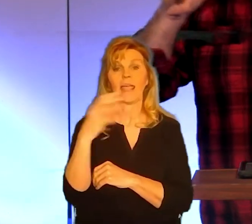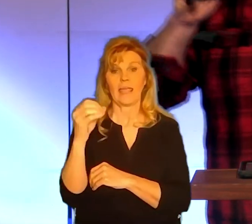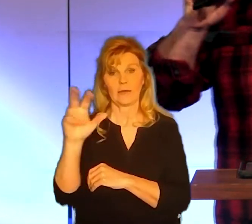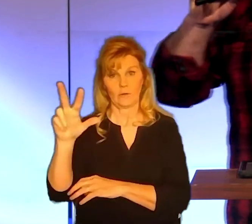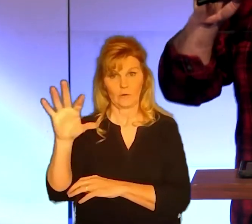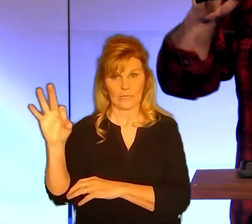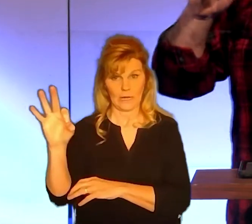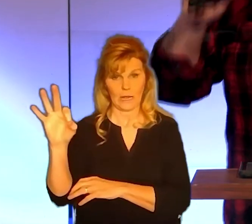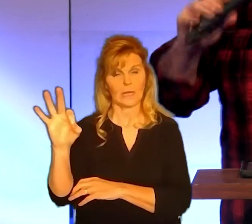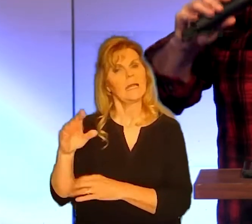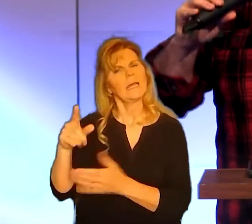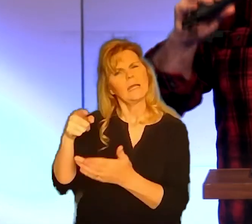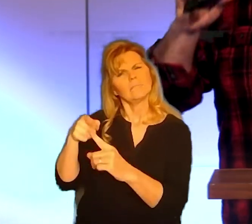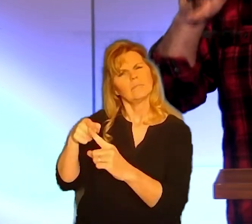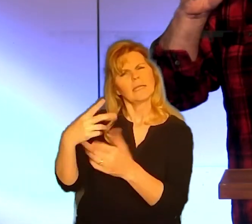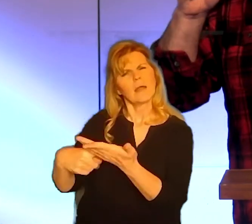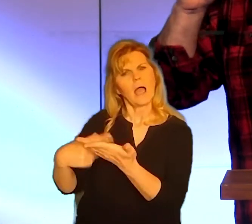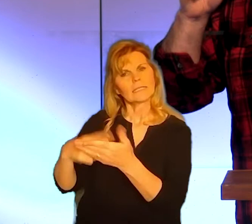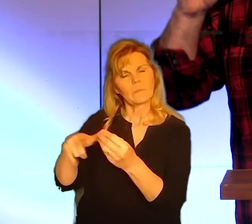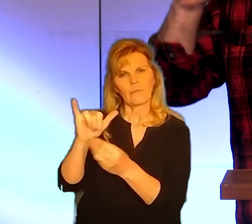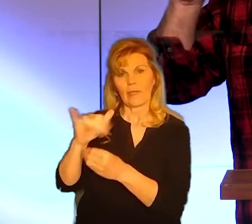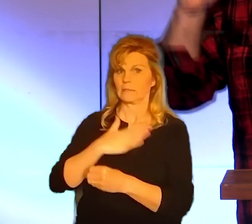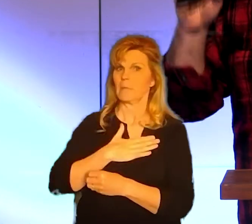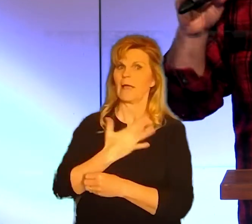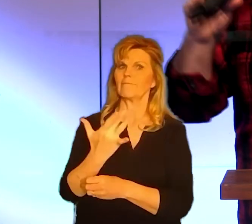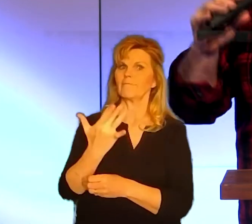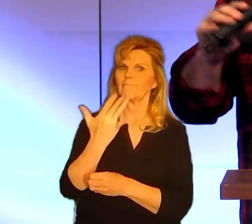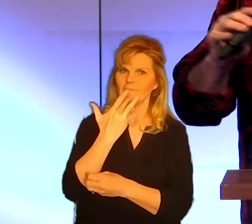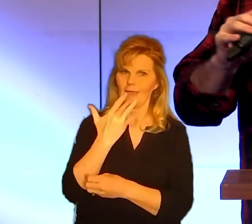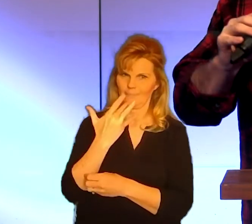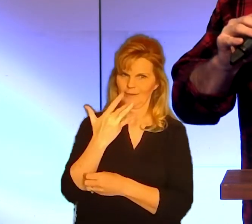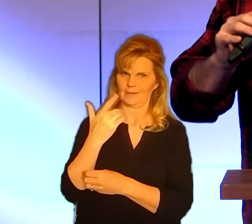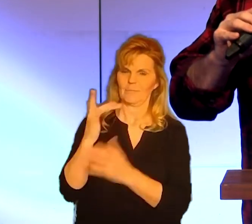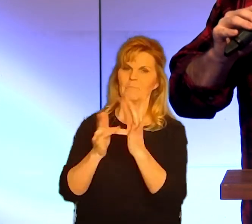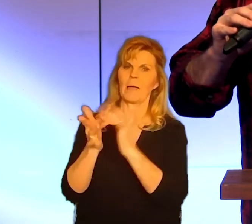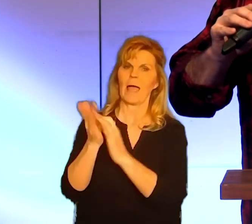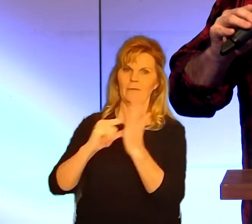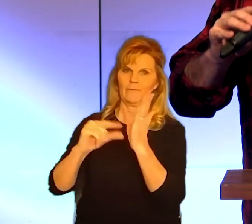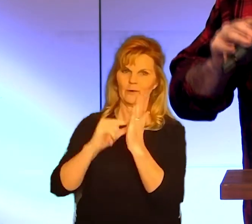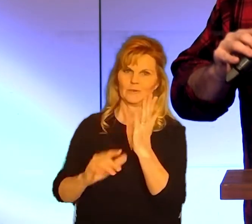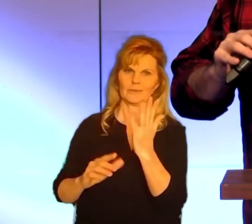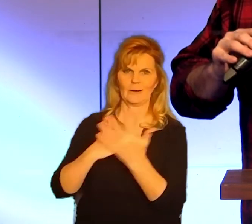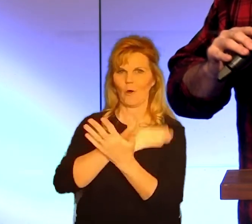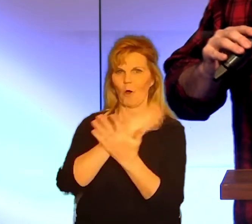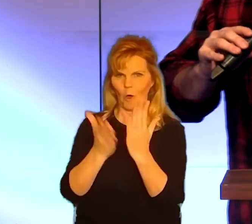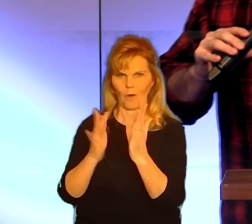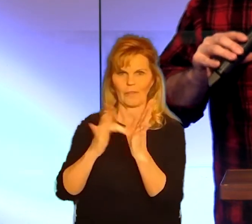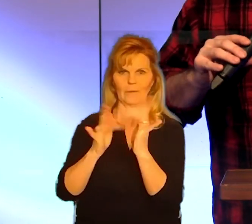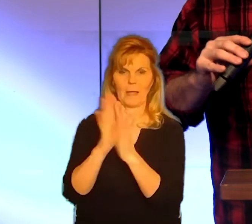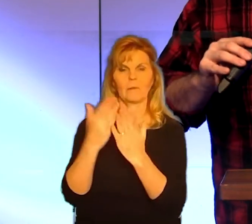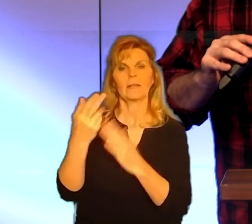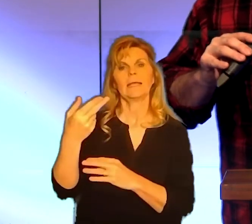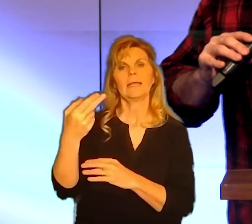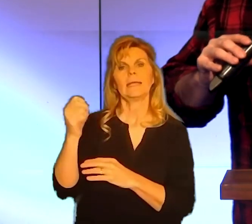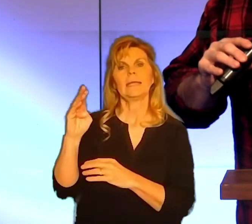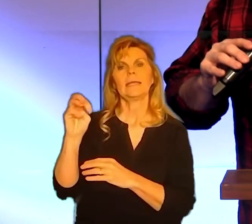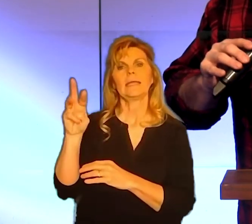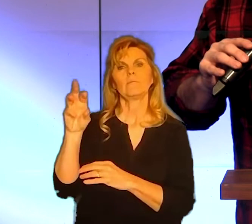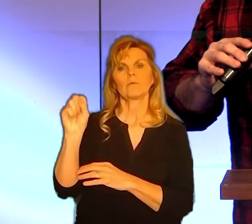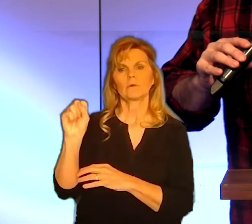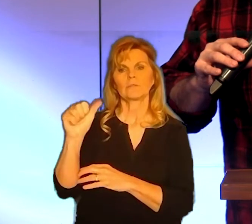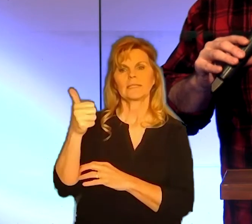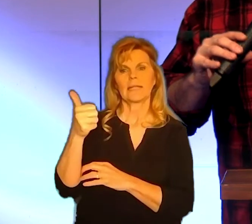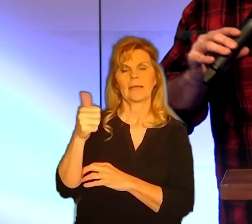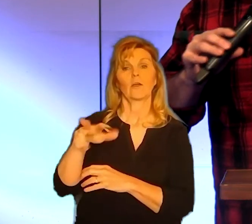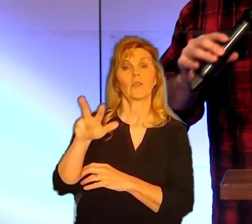it's one of my favorite scriptures in all of the Bible. It's in Hebrews 10. It's in 35,